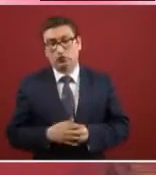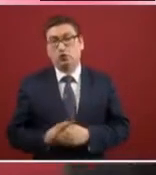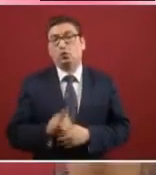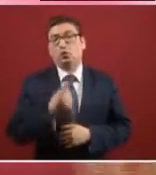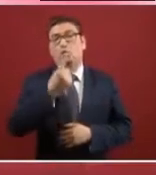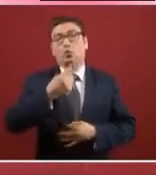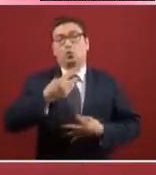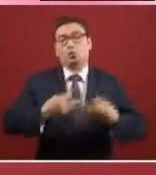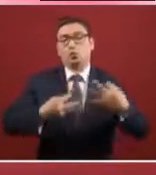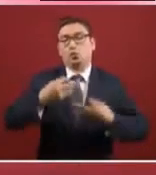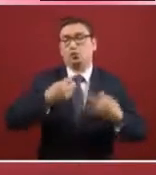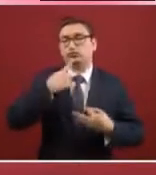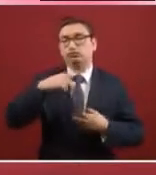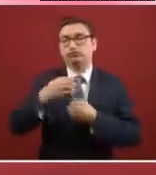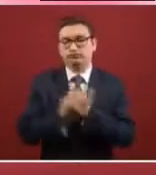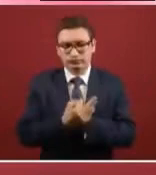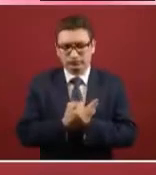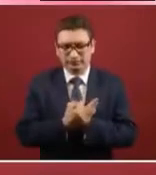que nosotros consideramos